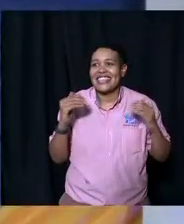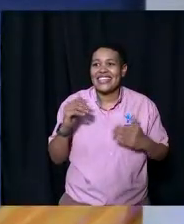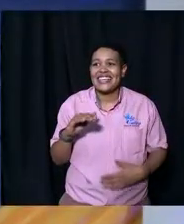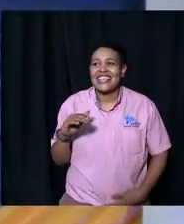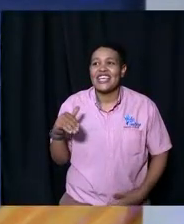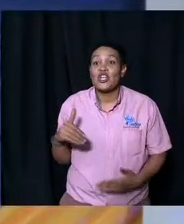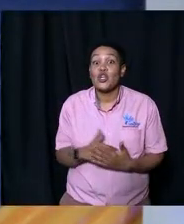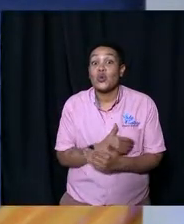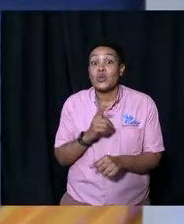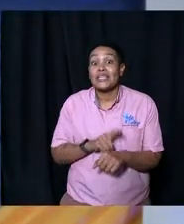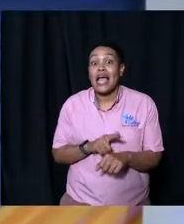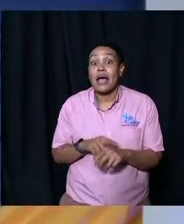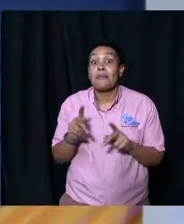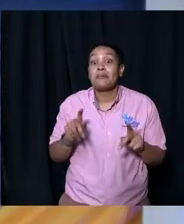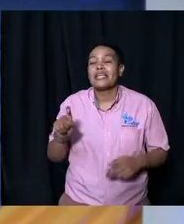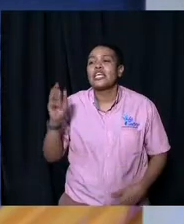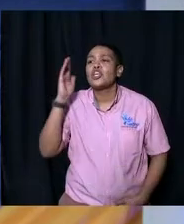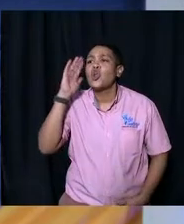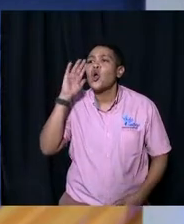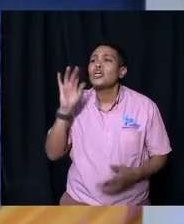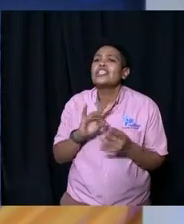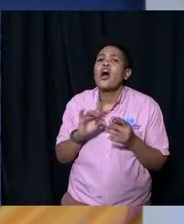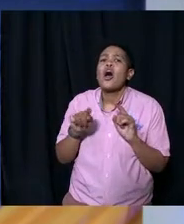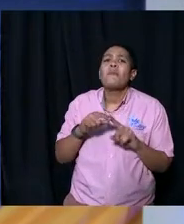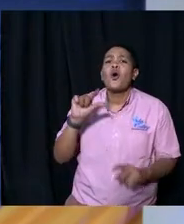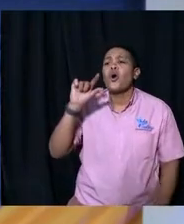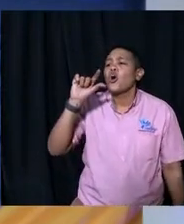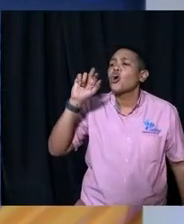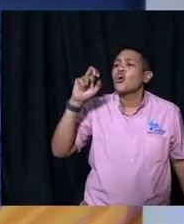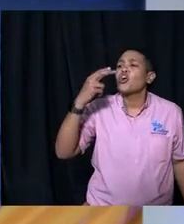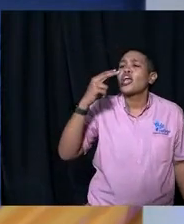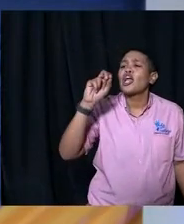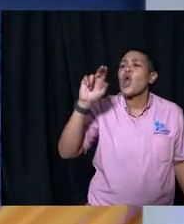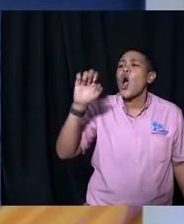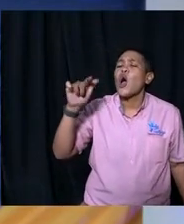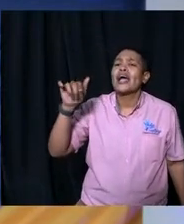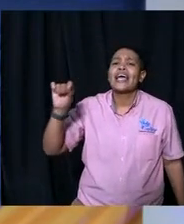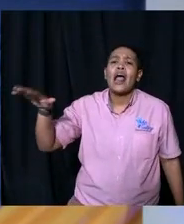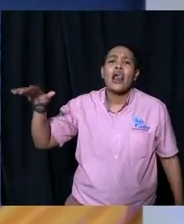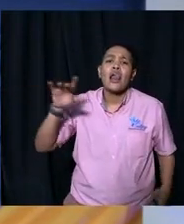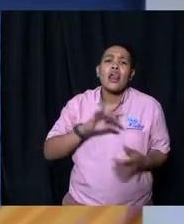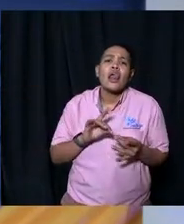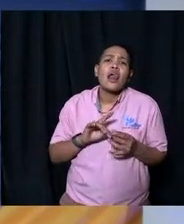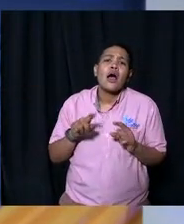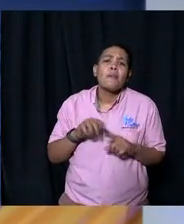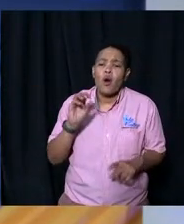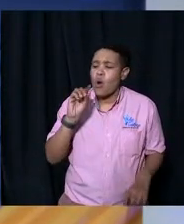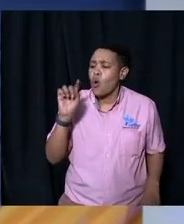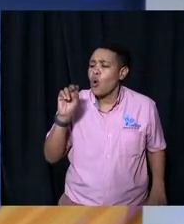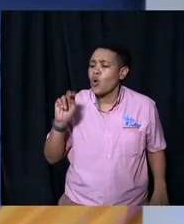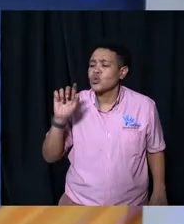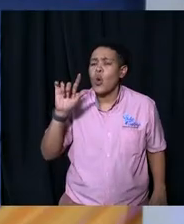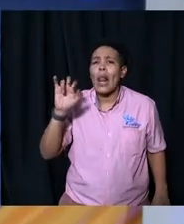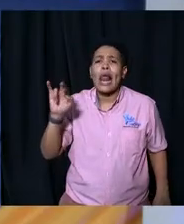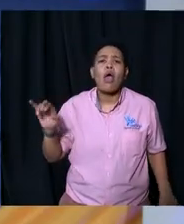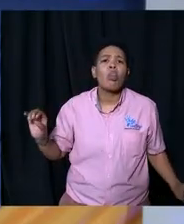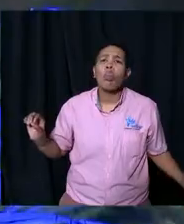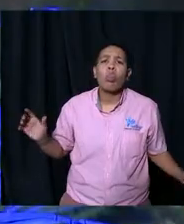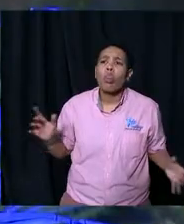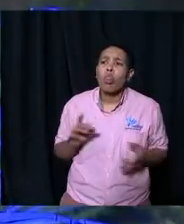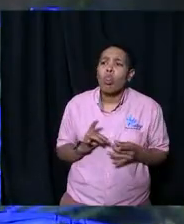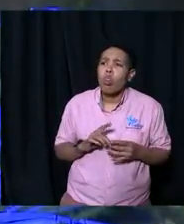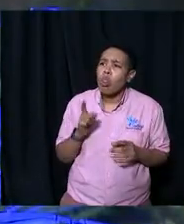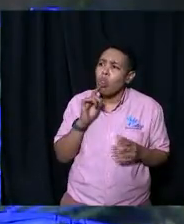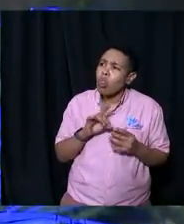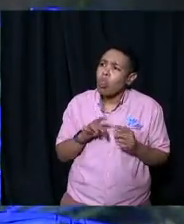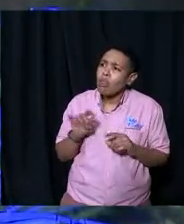new area, so, and people need to know. Like, yes. You're speaking about the greenhouse gases. I noticed you didn't mention any ozone layer or anything like that. We don't talk